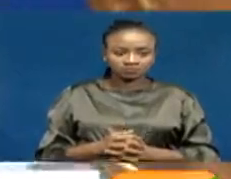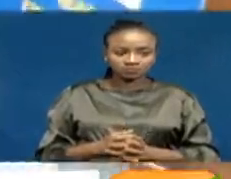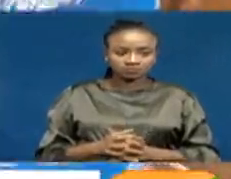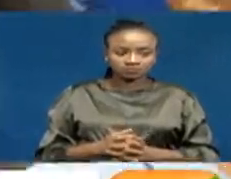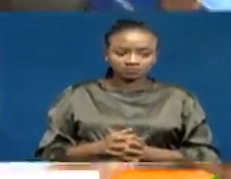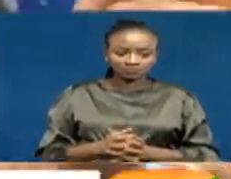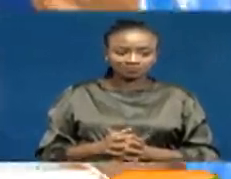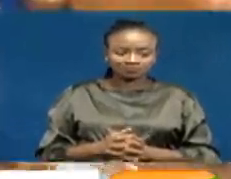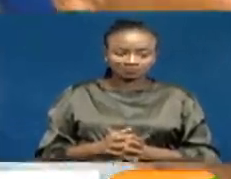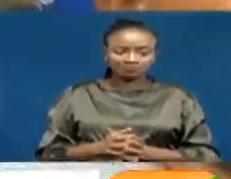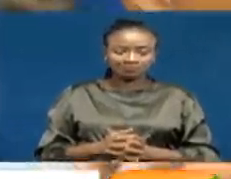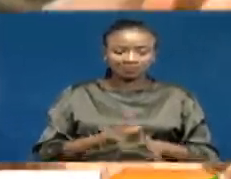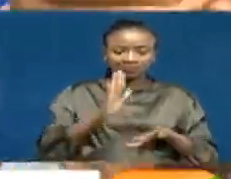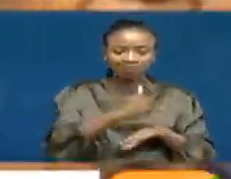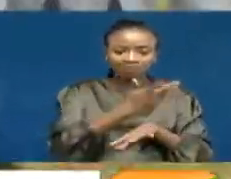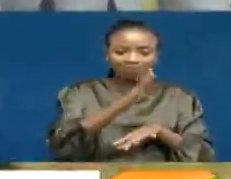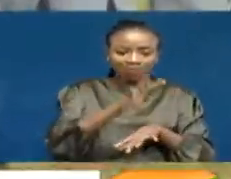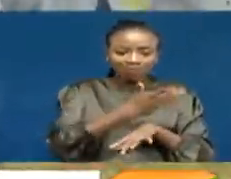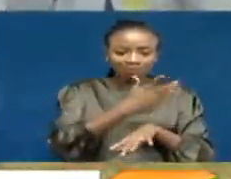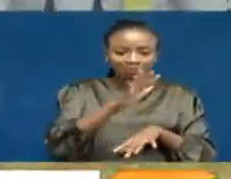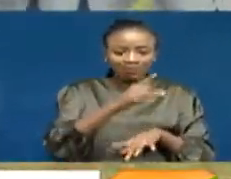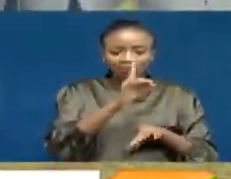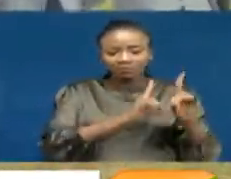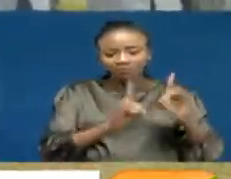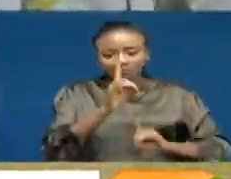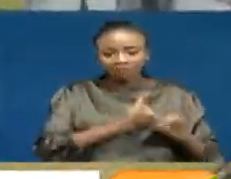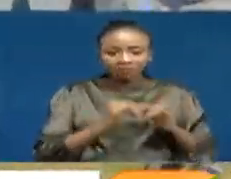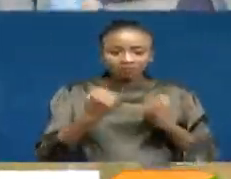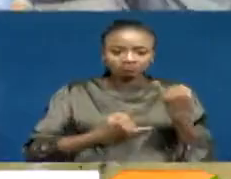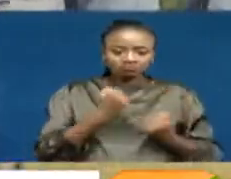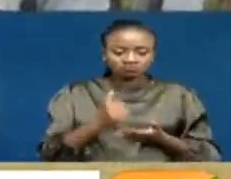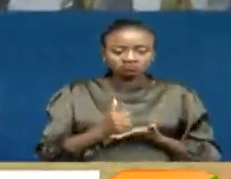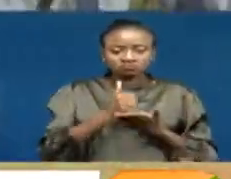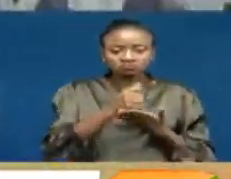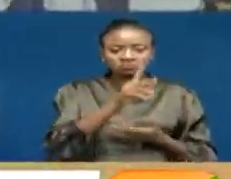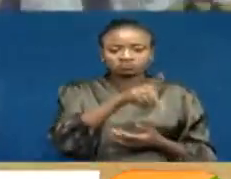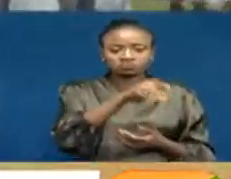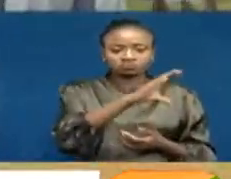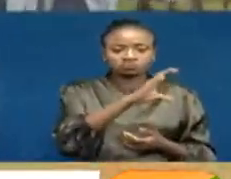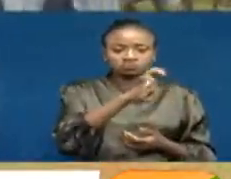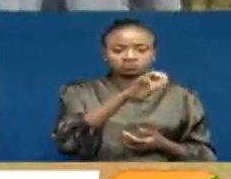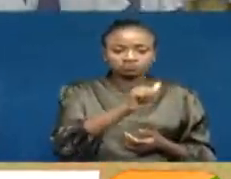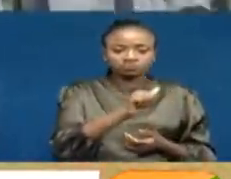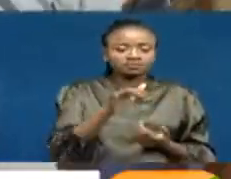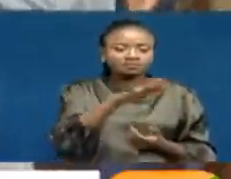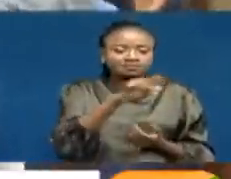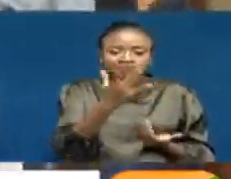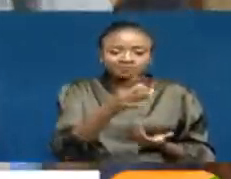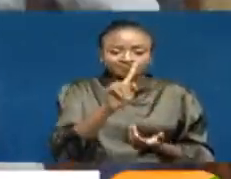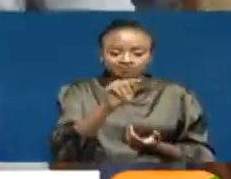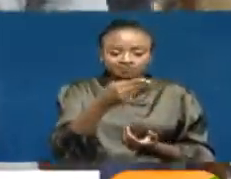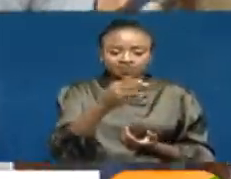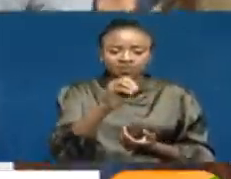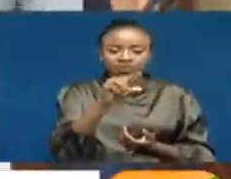Song and dance characterized the day of the Presbyterian Church of East Africa in Thogotho, Kiambu County.